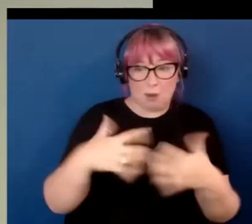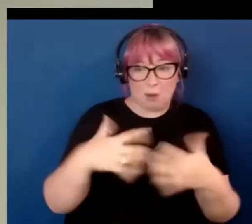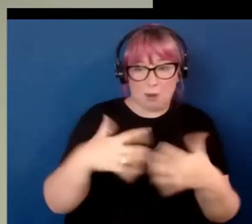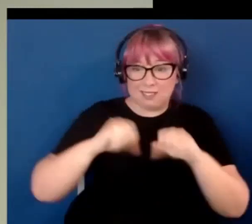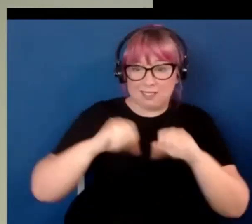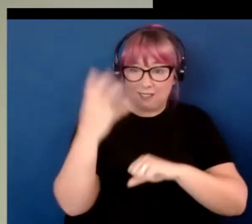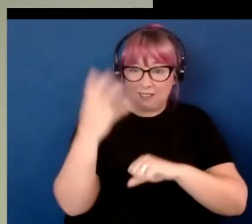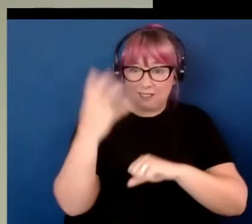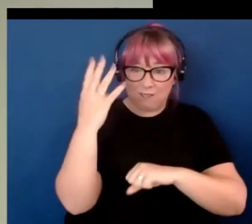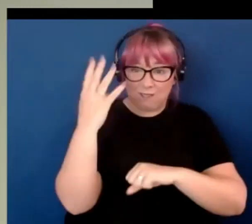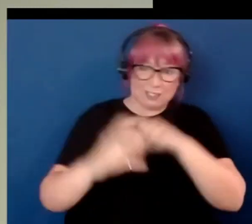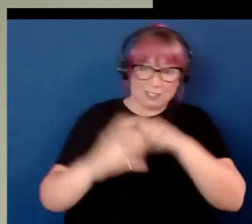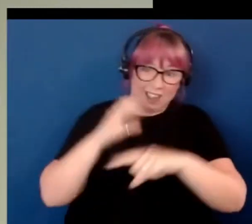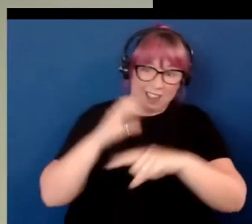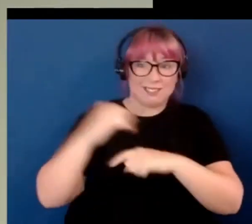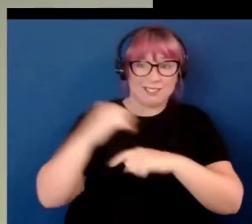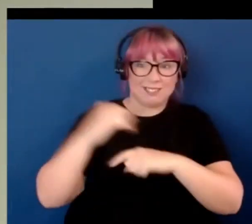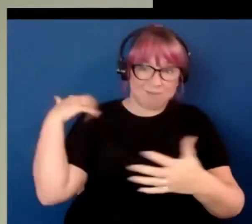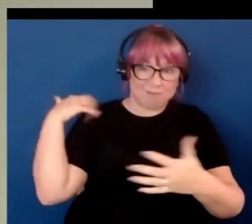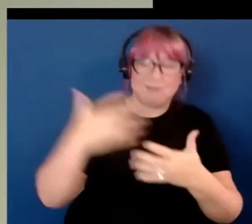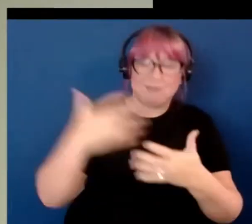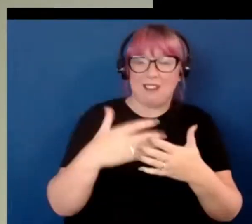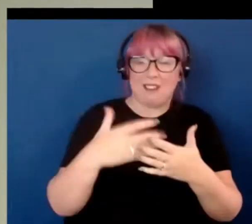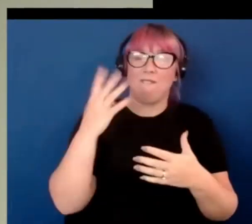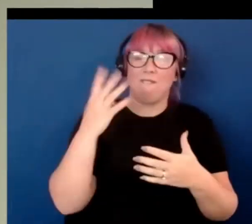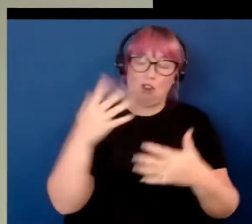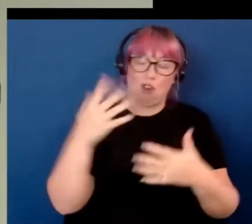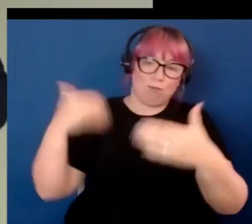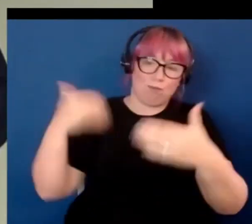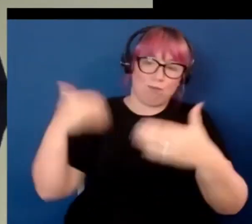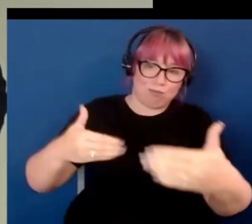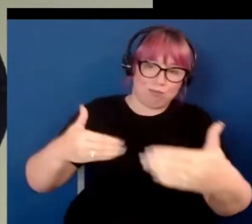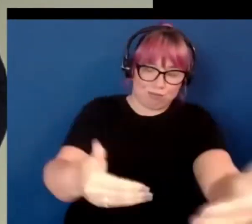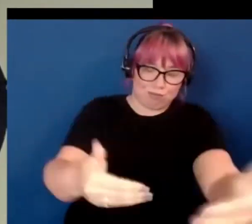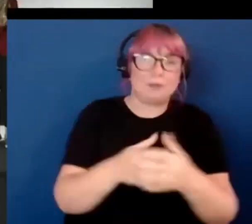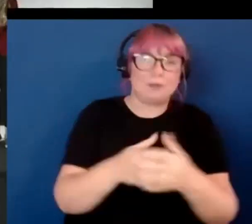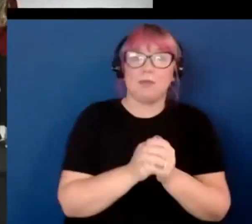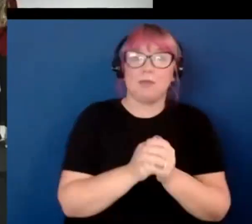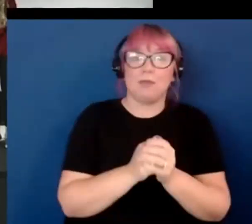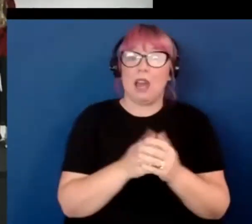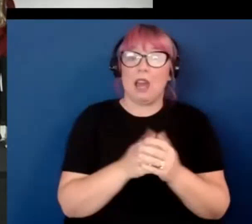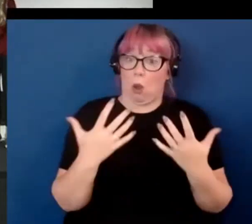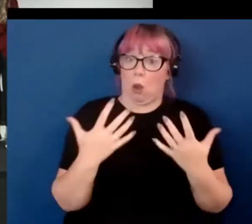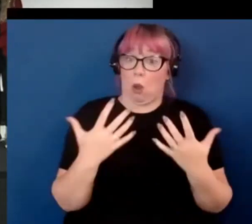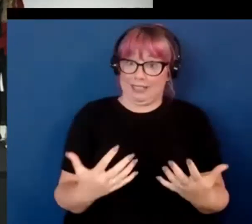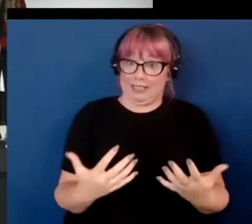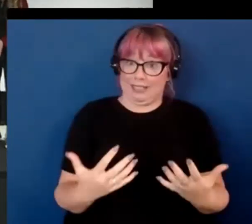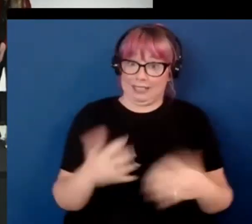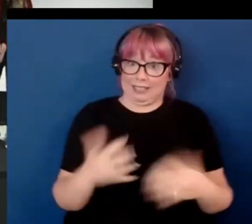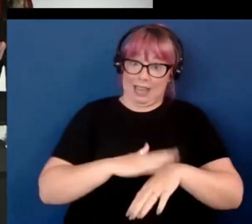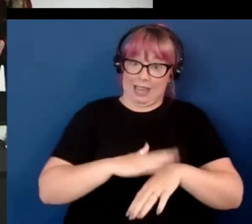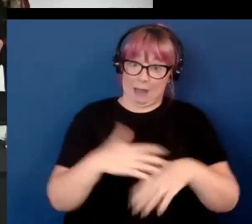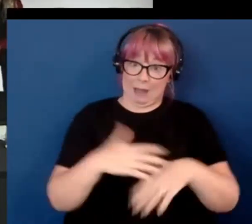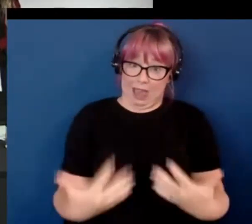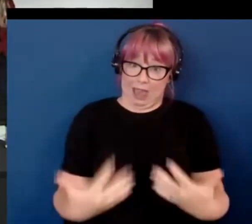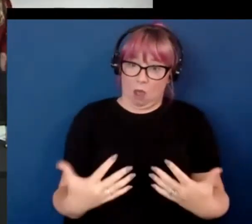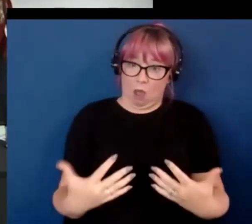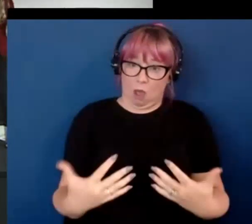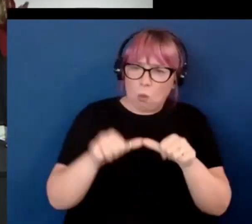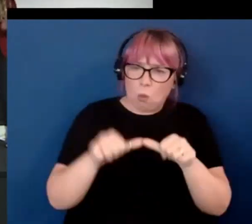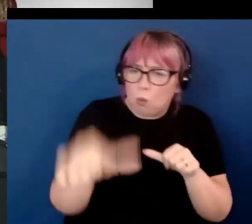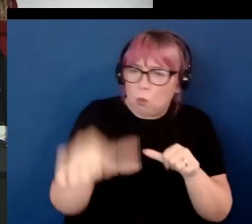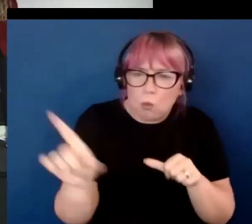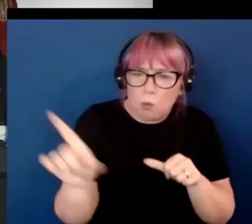keep changing. So, in this crucial moment of truth, what next? For the